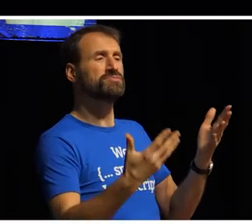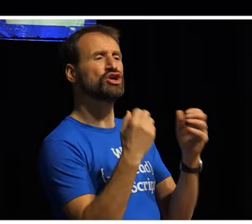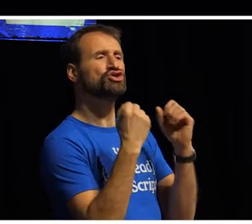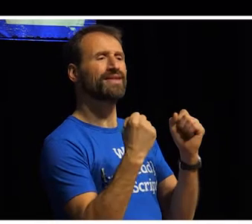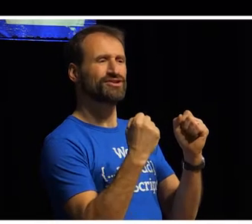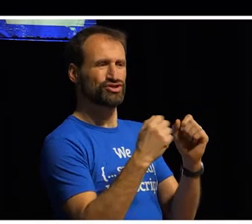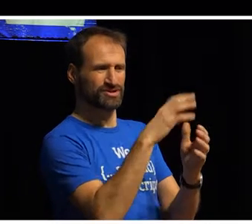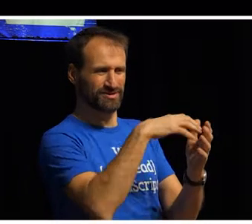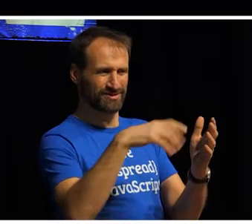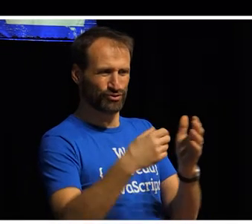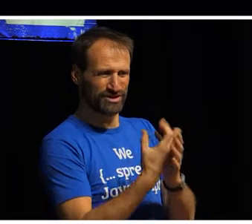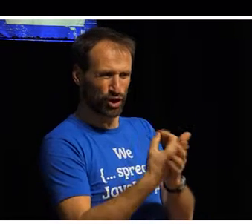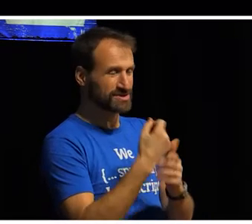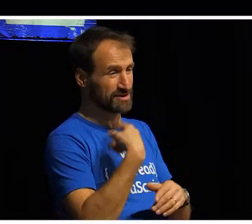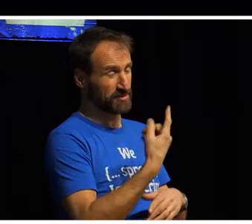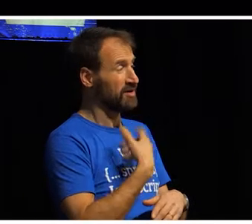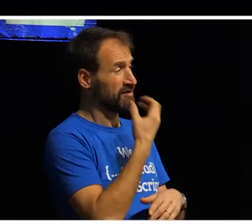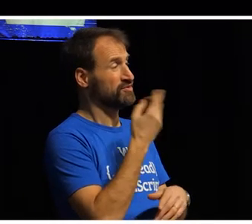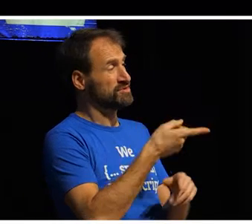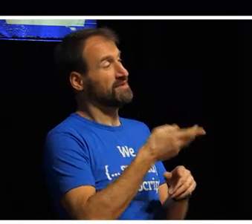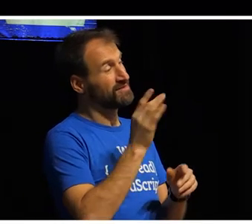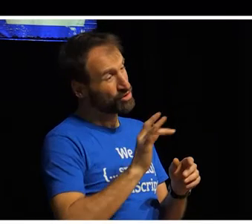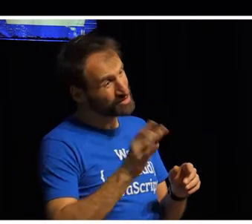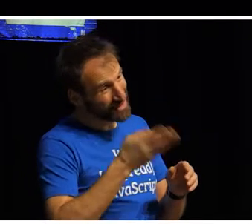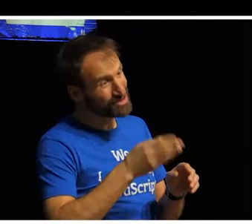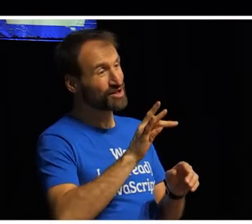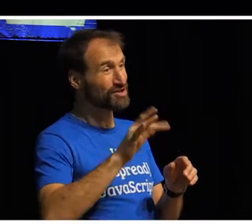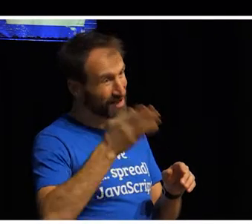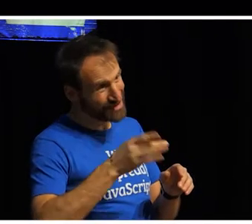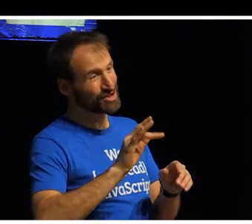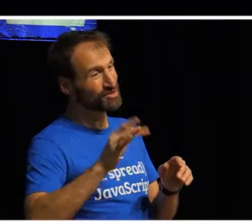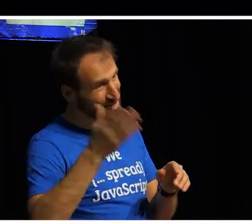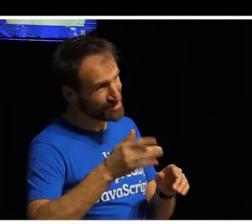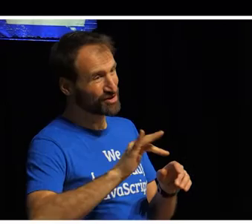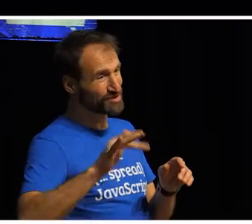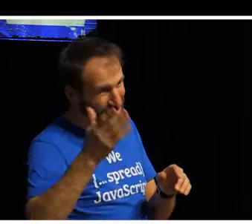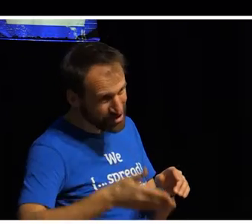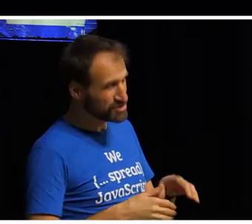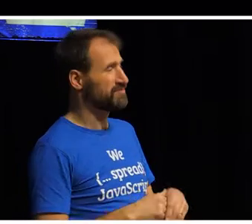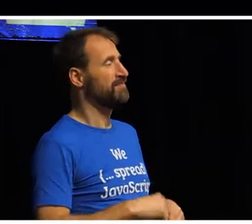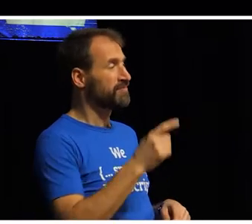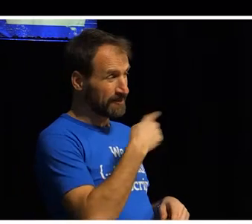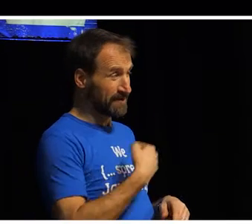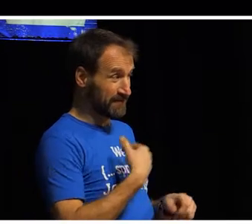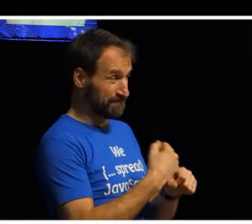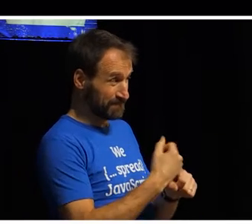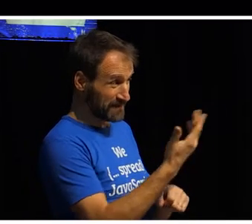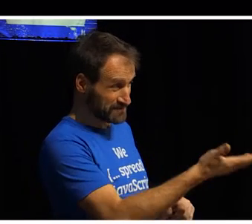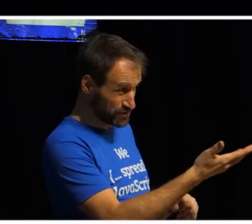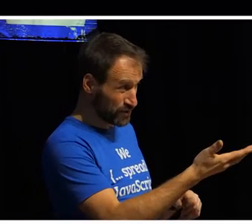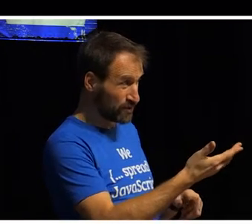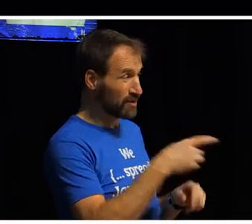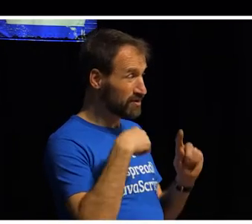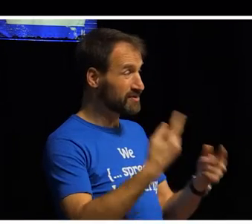serve more than those resources so I will put a dot dot slash dot dot slash dot dot slash and if I do that I will